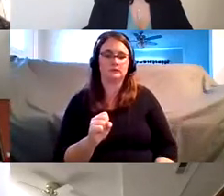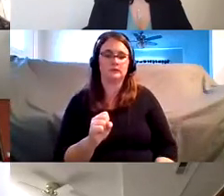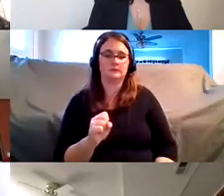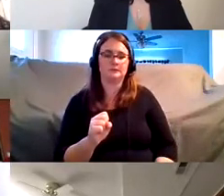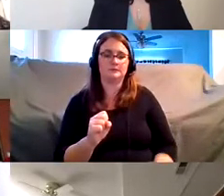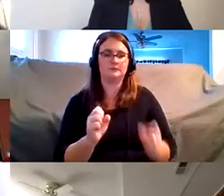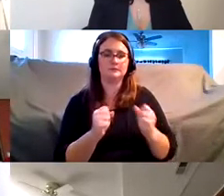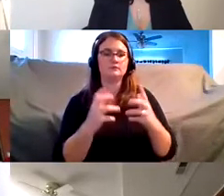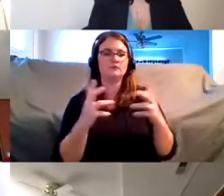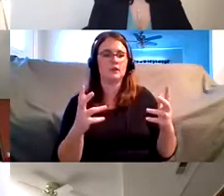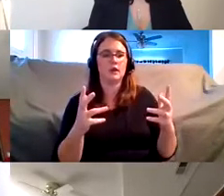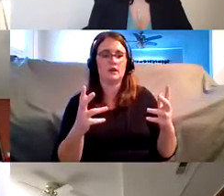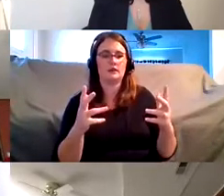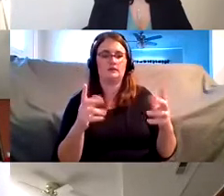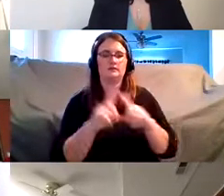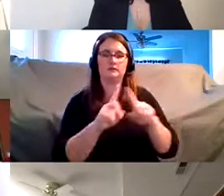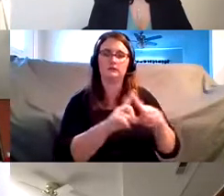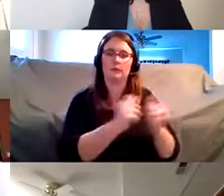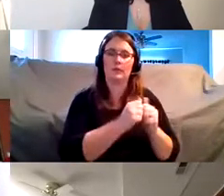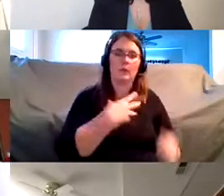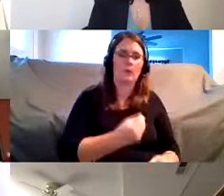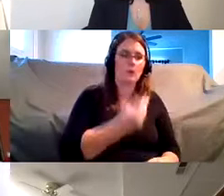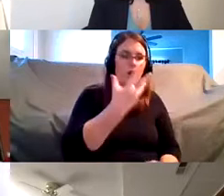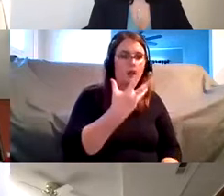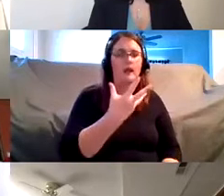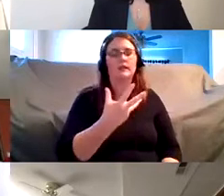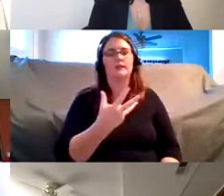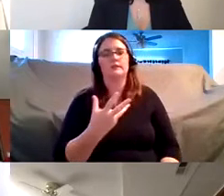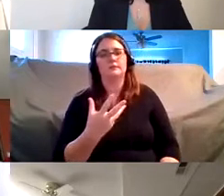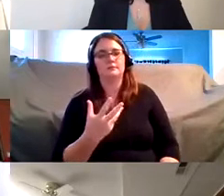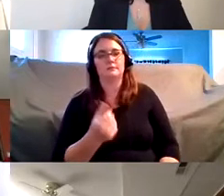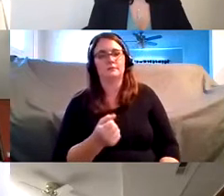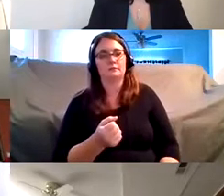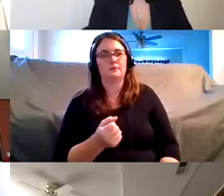white, Caucasian. So that's the way that they were,